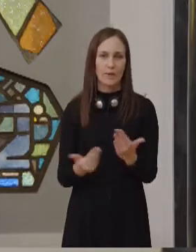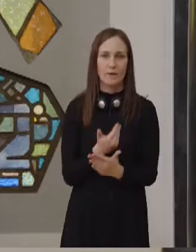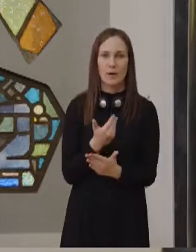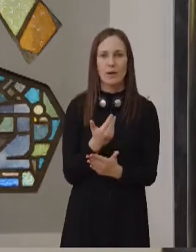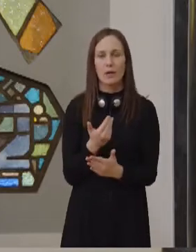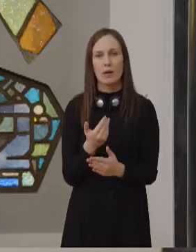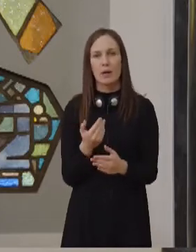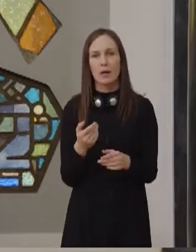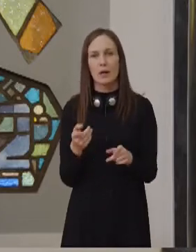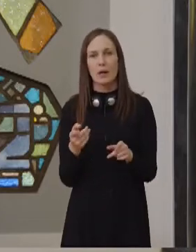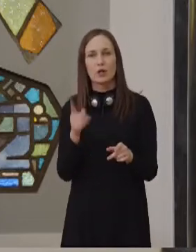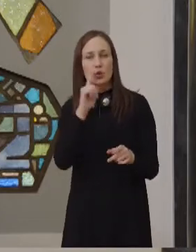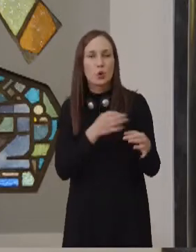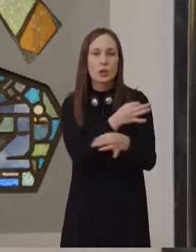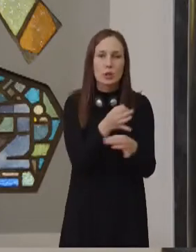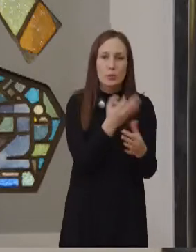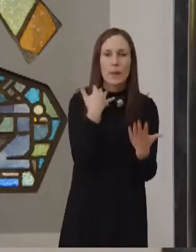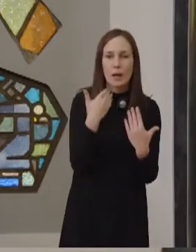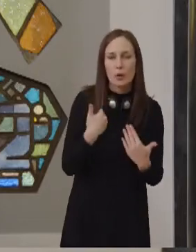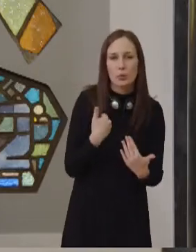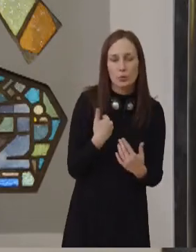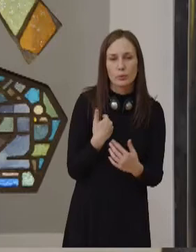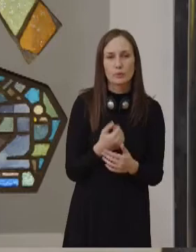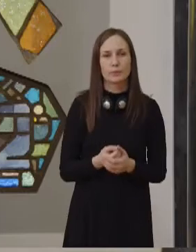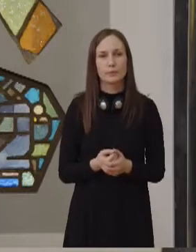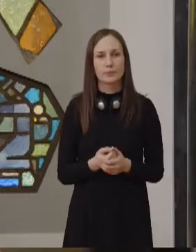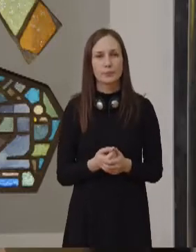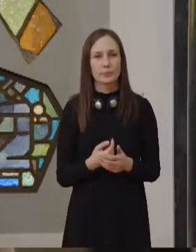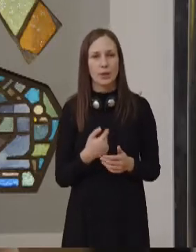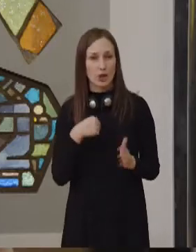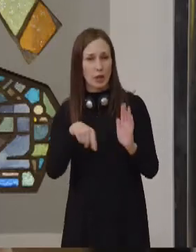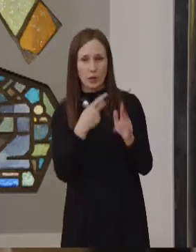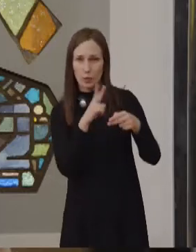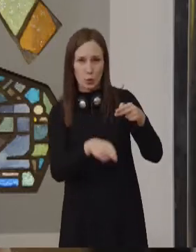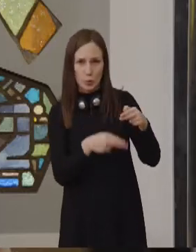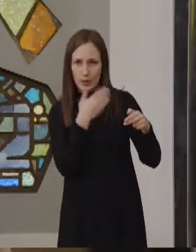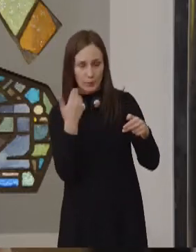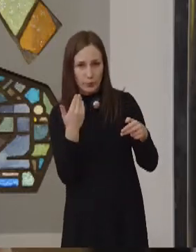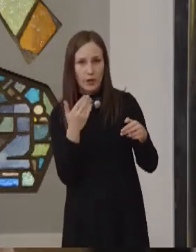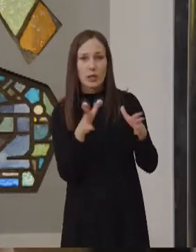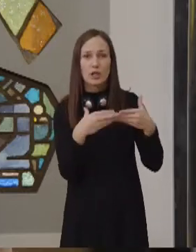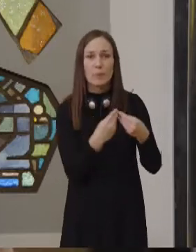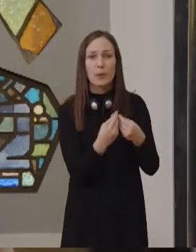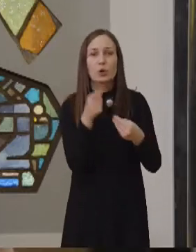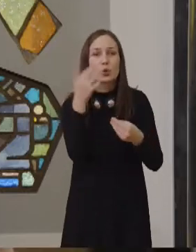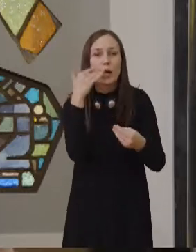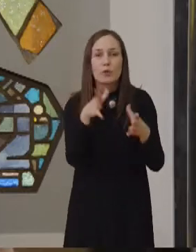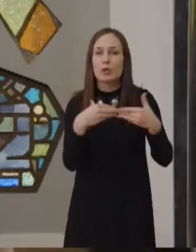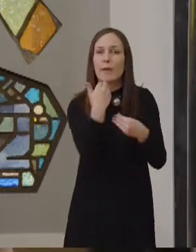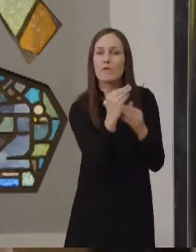strange. And I want to discuss that. I haven't asked a